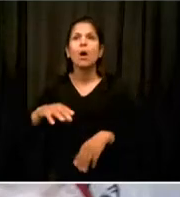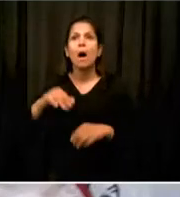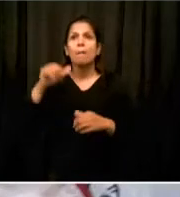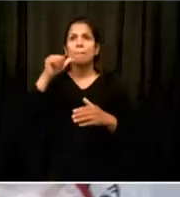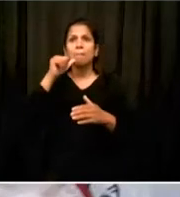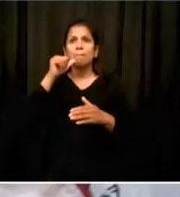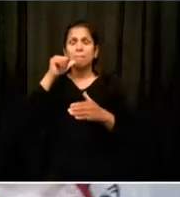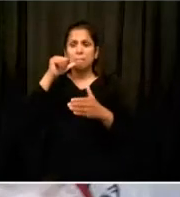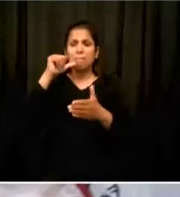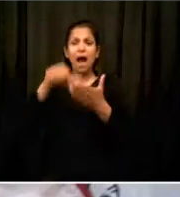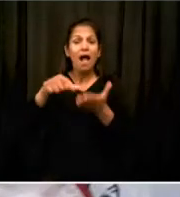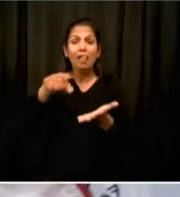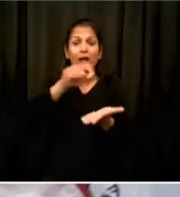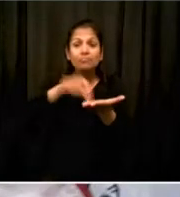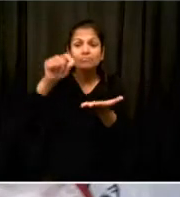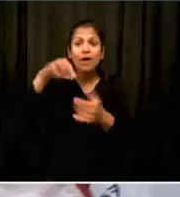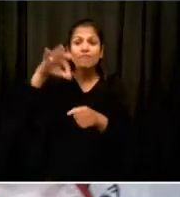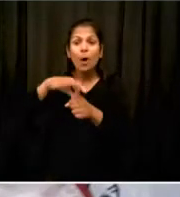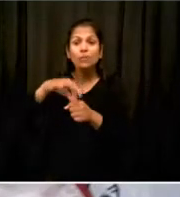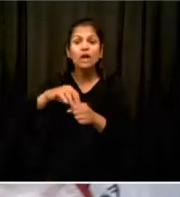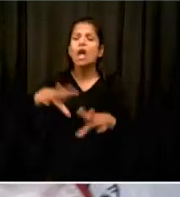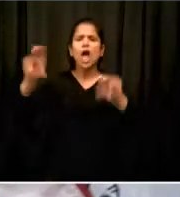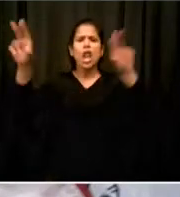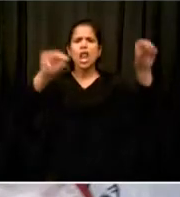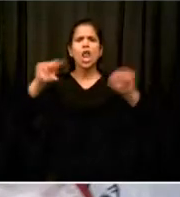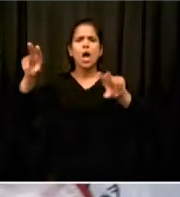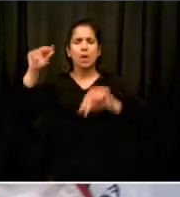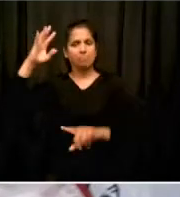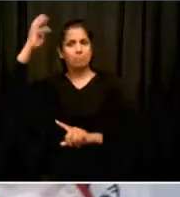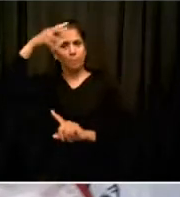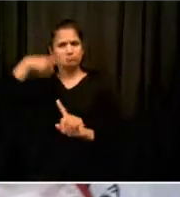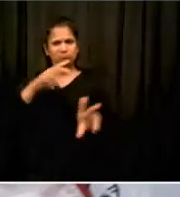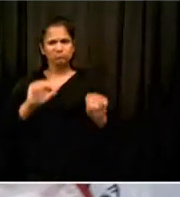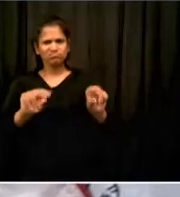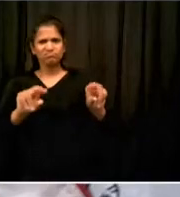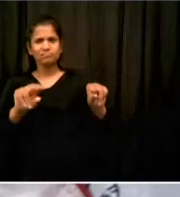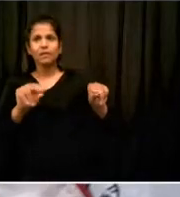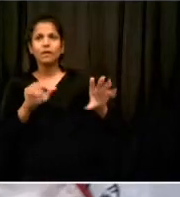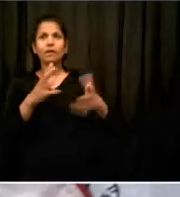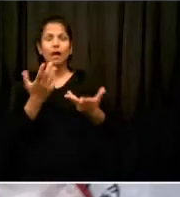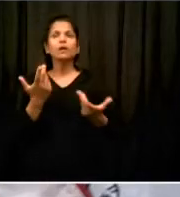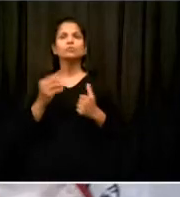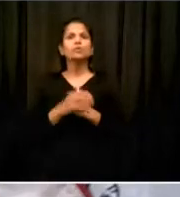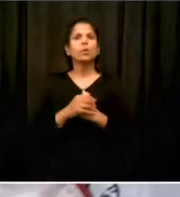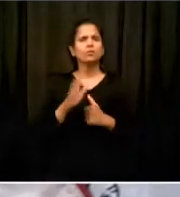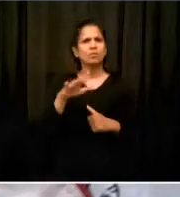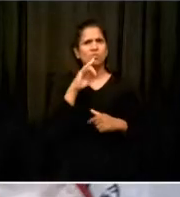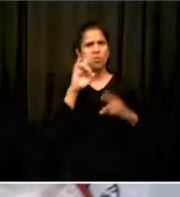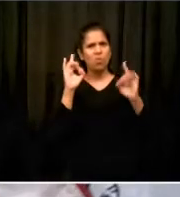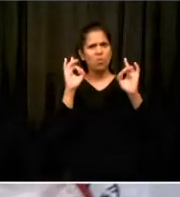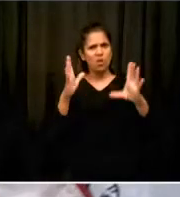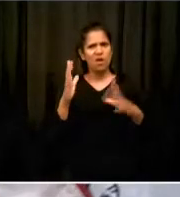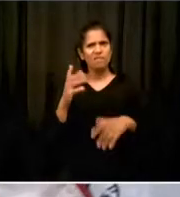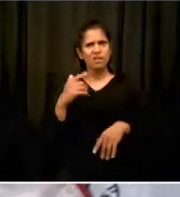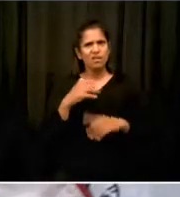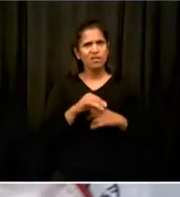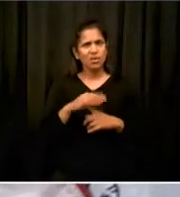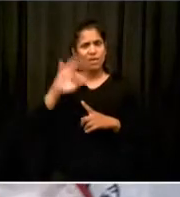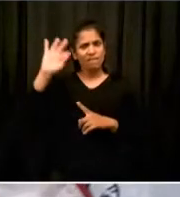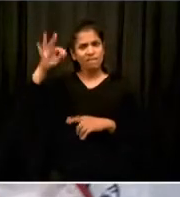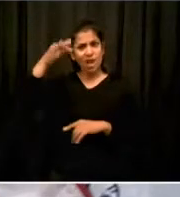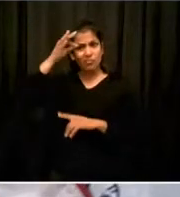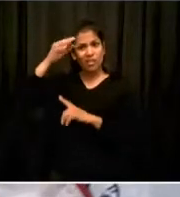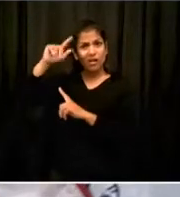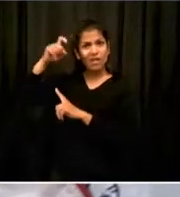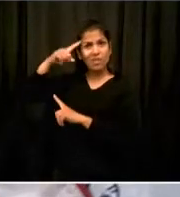very reminiscent of what people fought against in the 1950s and 60s, trying to win the basic right to vote for people of color. We see systematic efforts